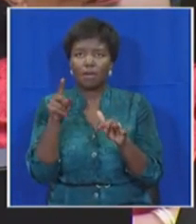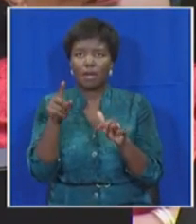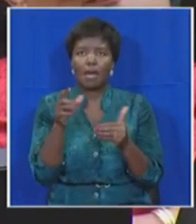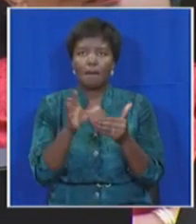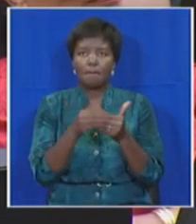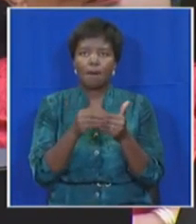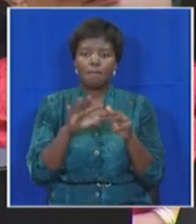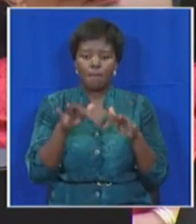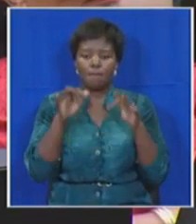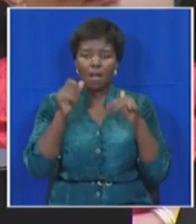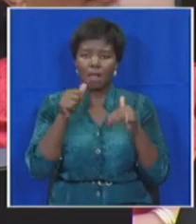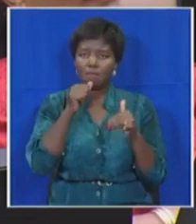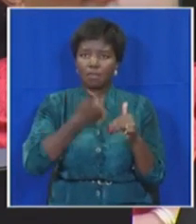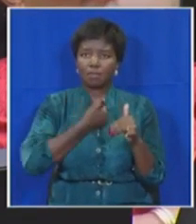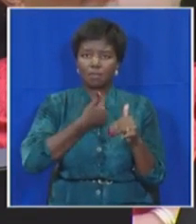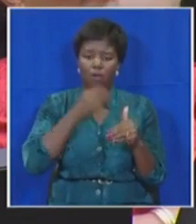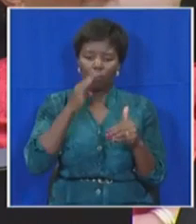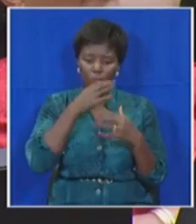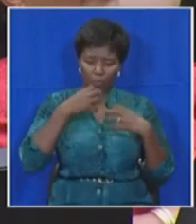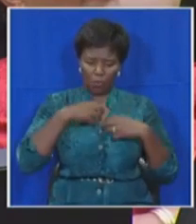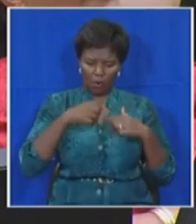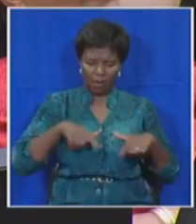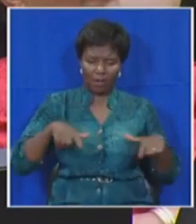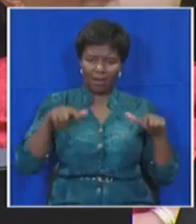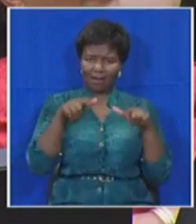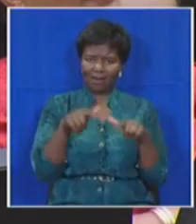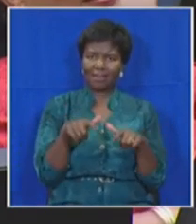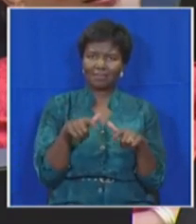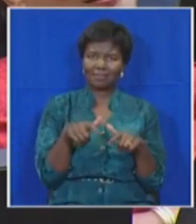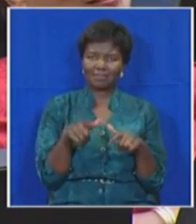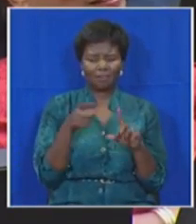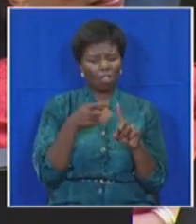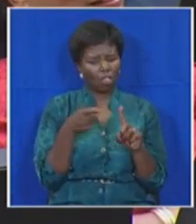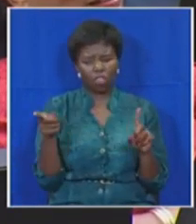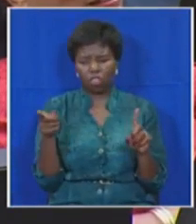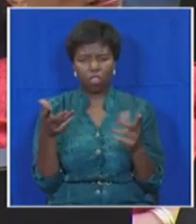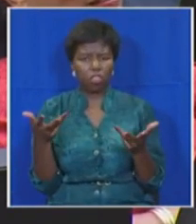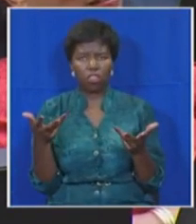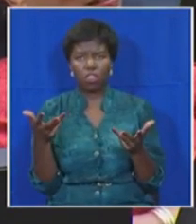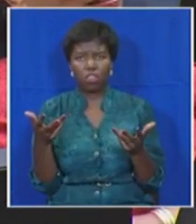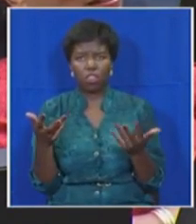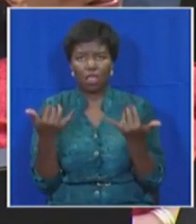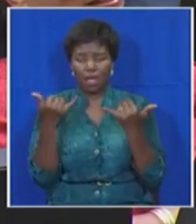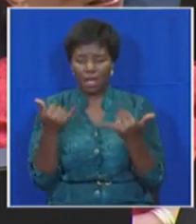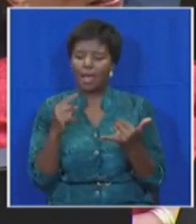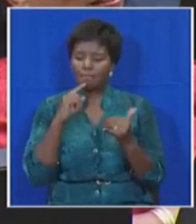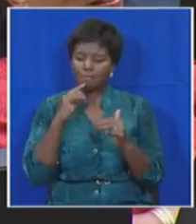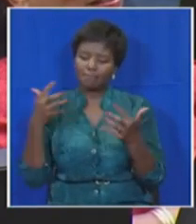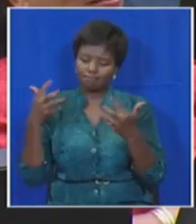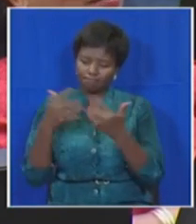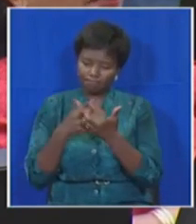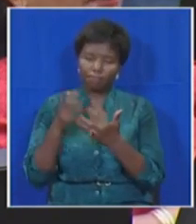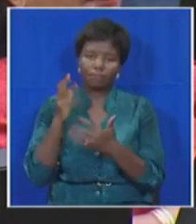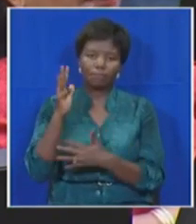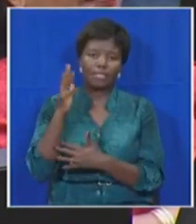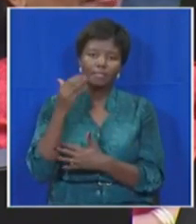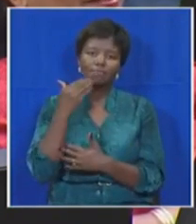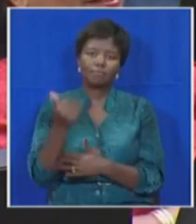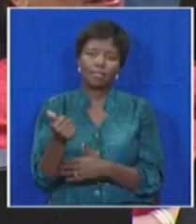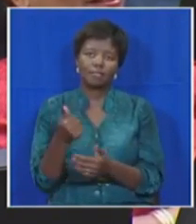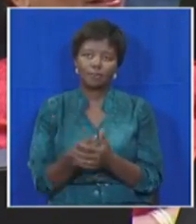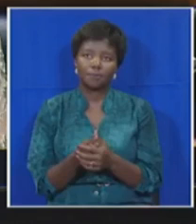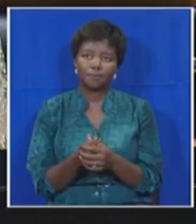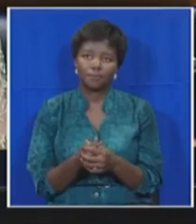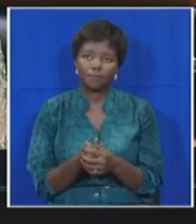not been given land, then he actually switches on to something else. Chairperson. Be relevant, please. Chairperson.